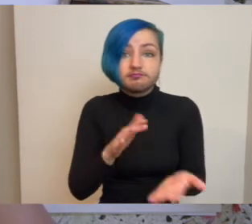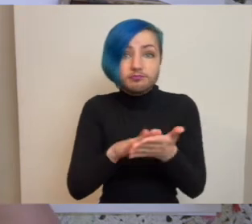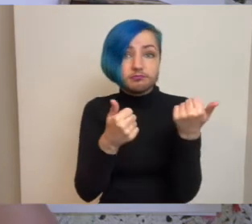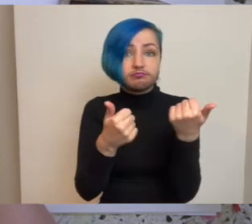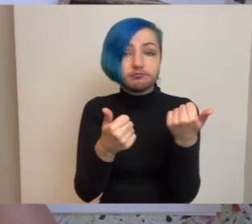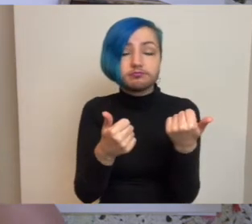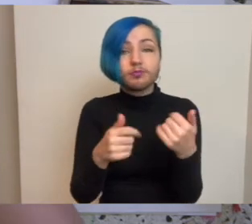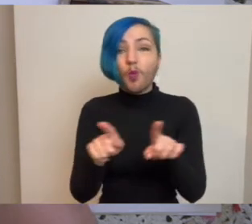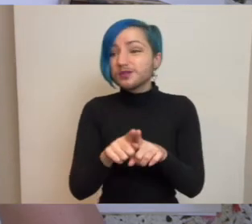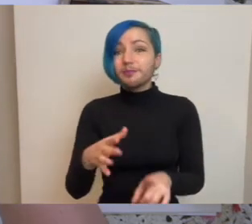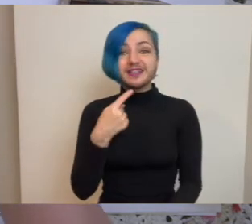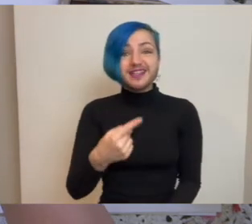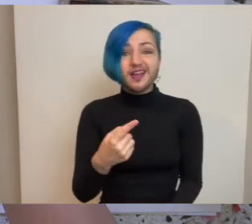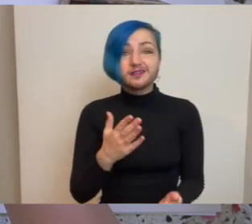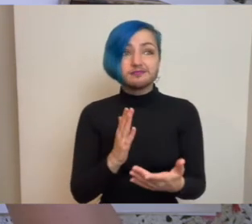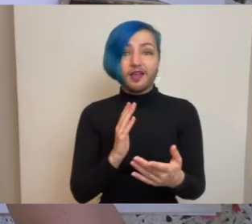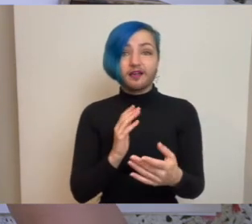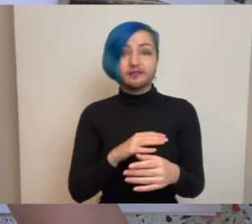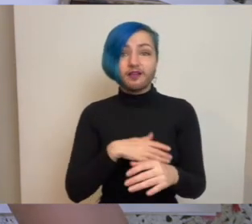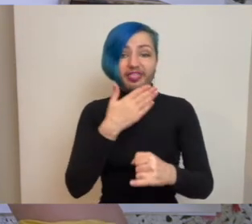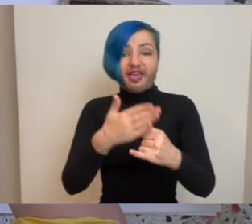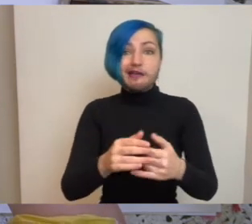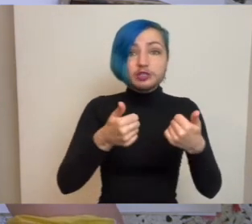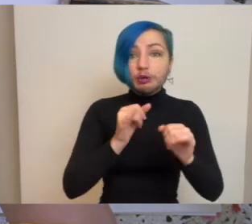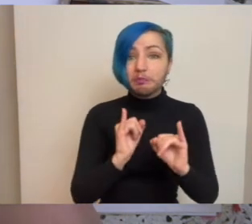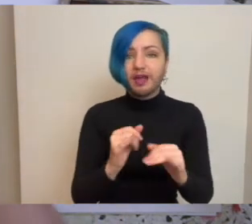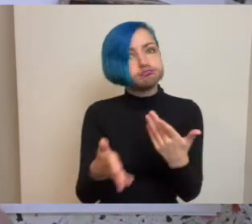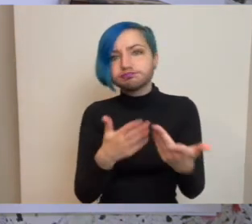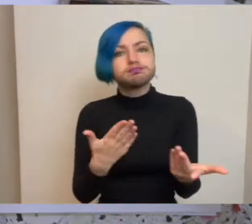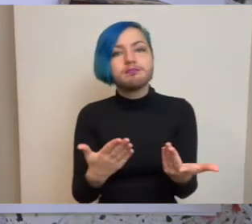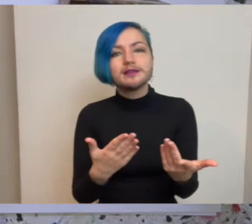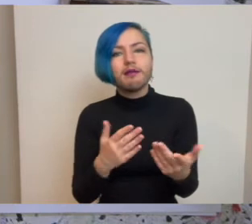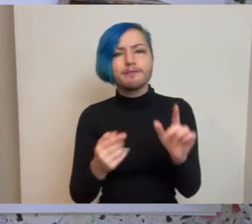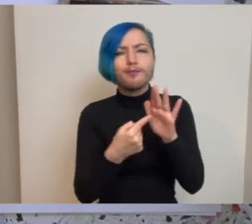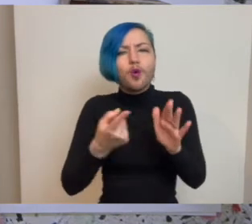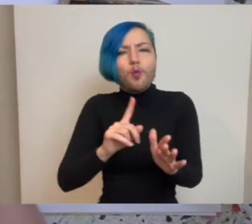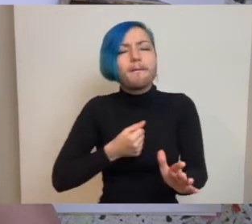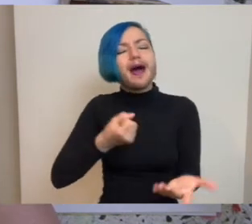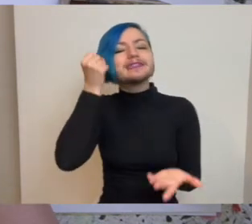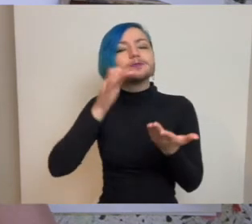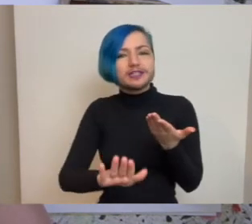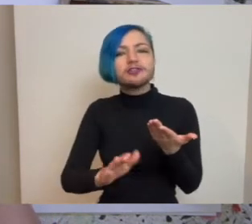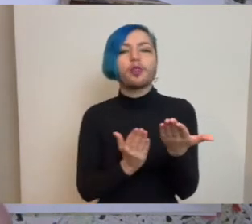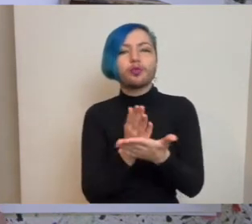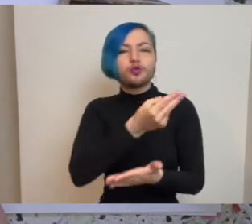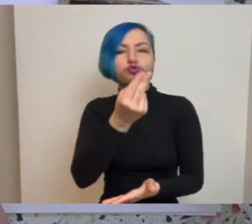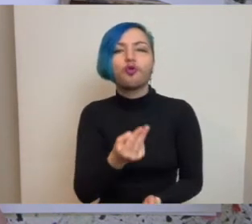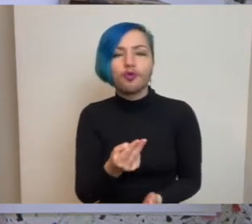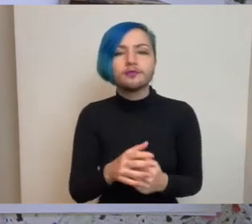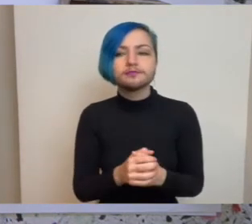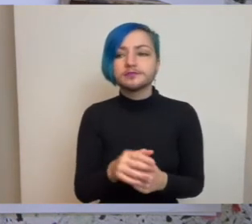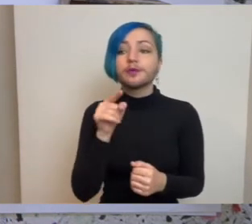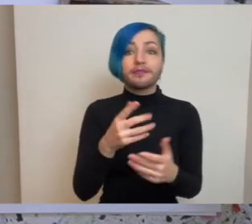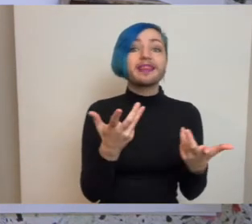But also, as I've said, it doesn't matter. It's about my experience of this drawing. So this is